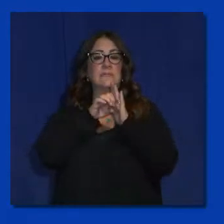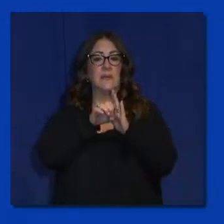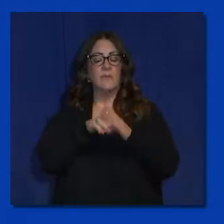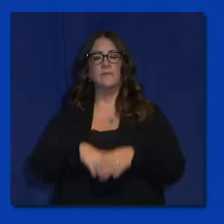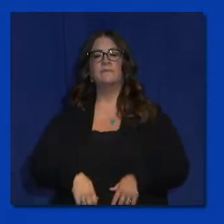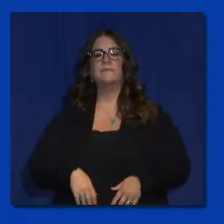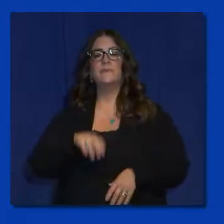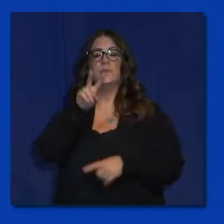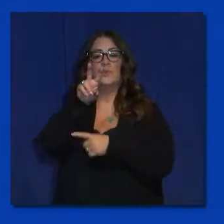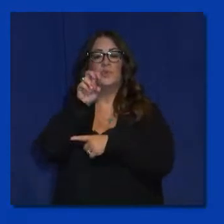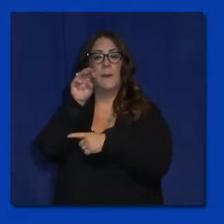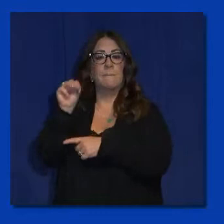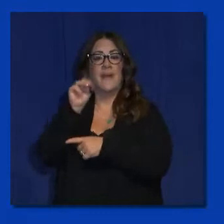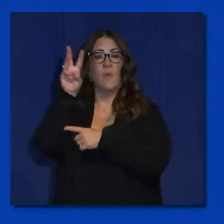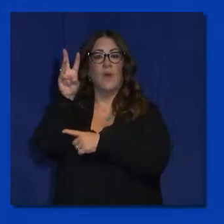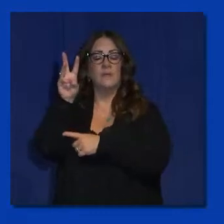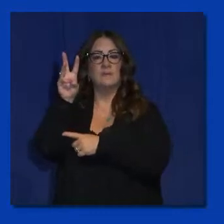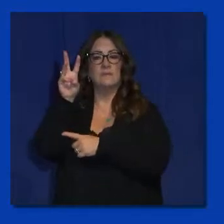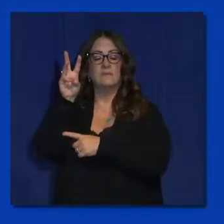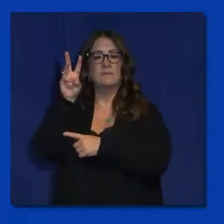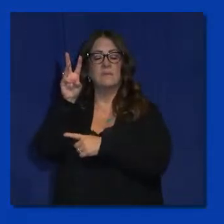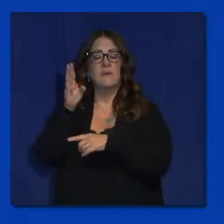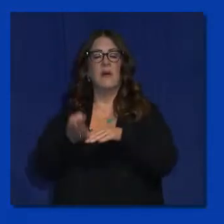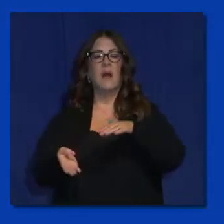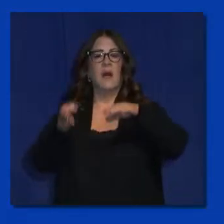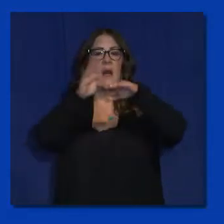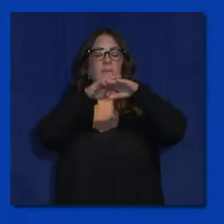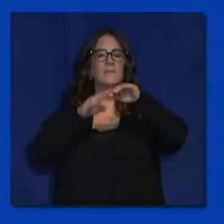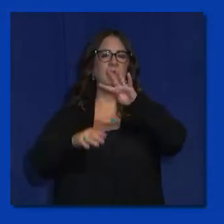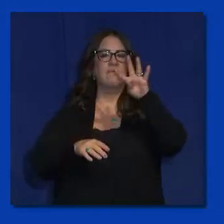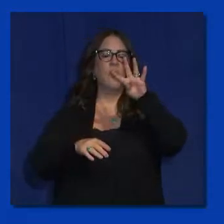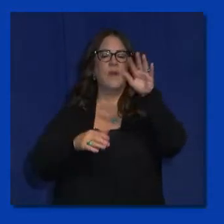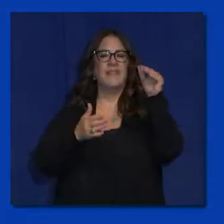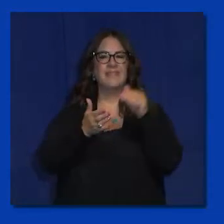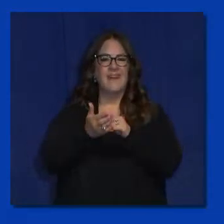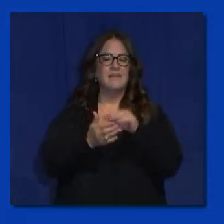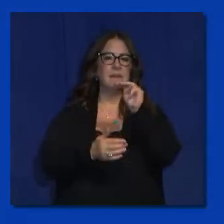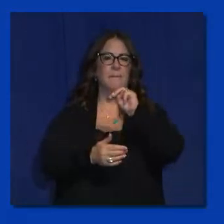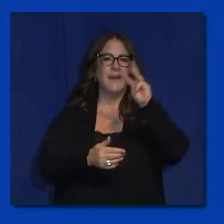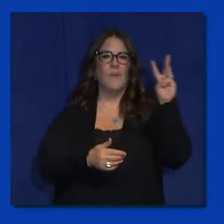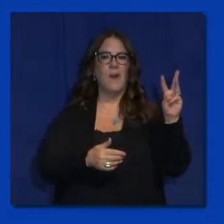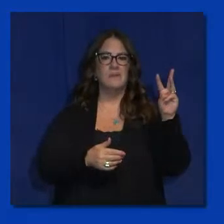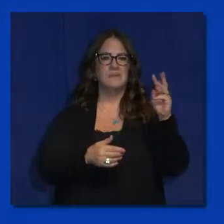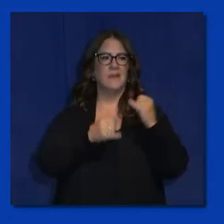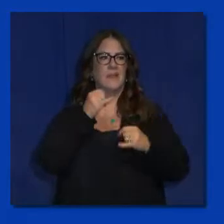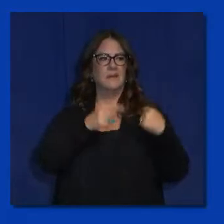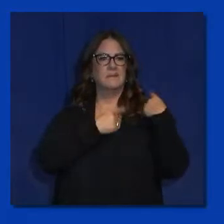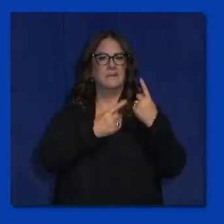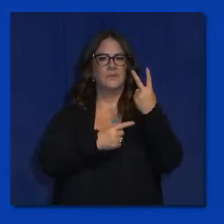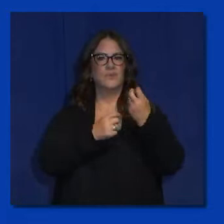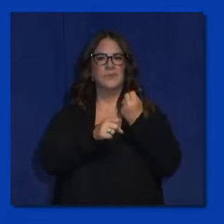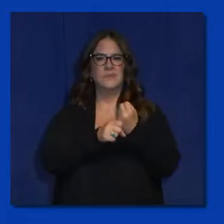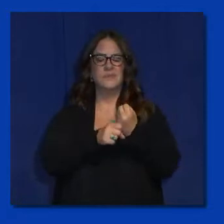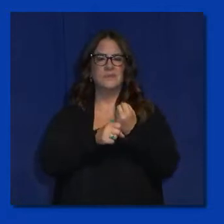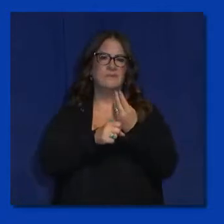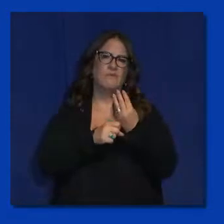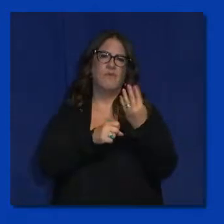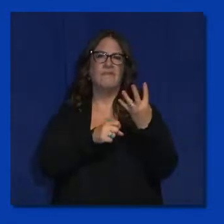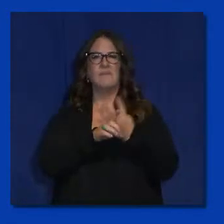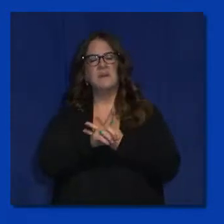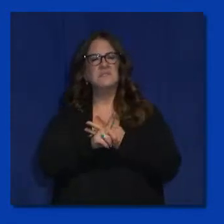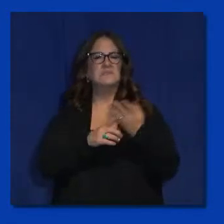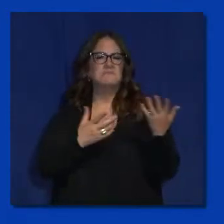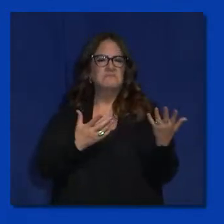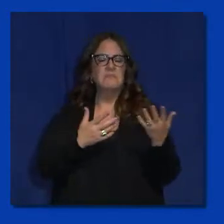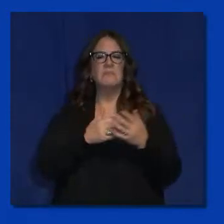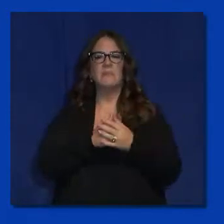200 megawatts to 4,000 megawatts just of battery storage. Just in the last, that's 2 years and 4 or 5 months